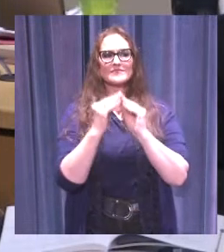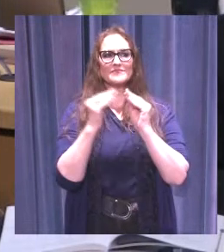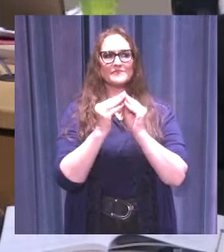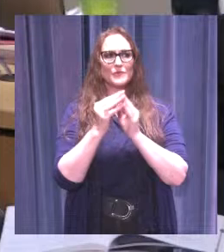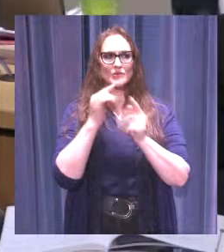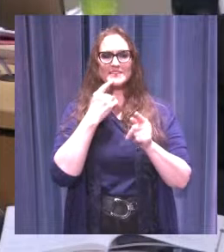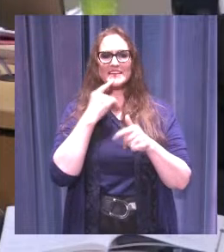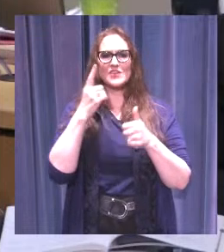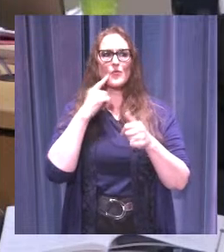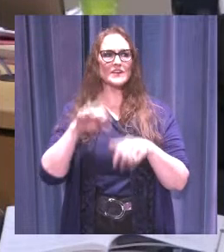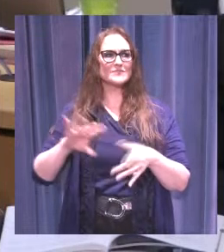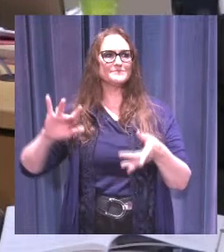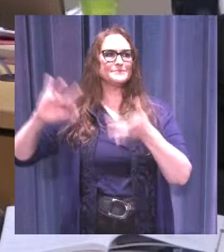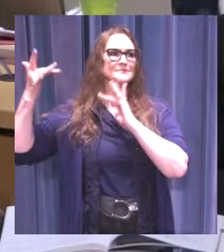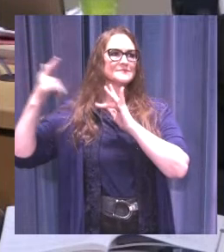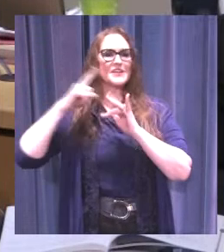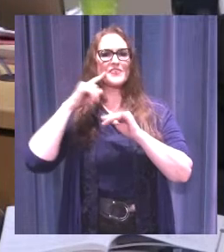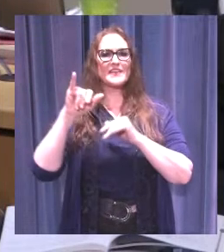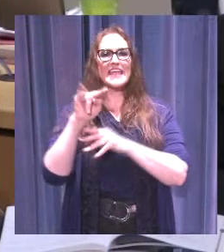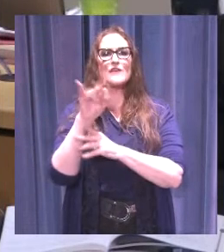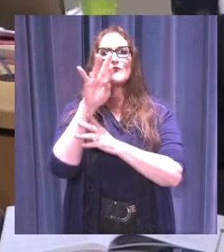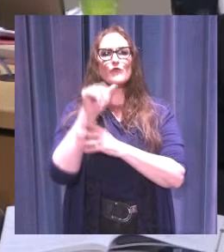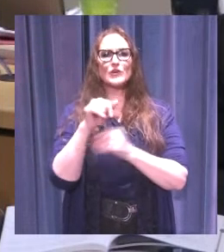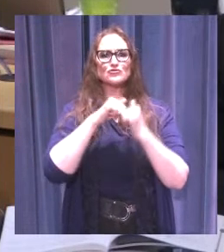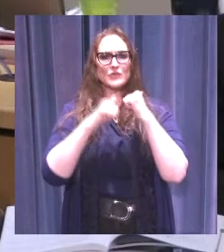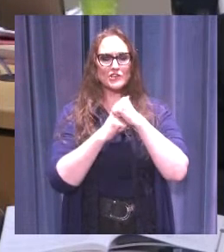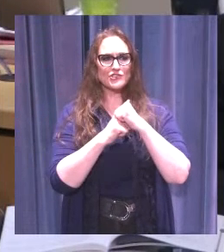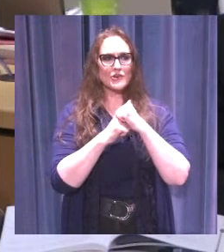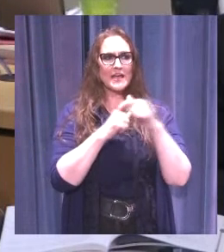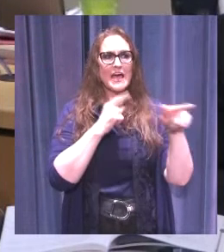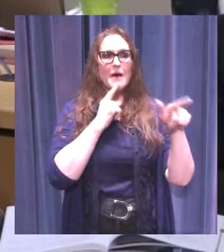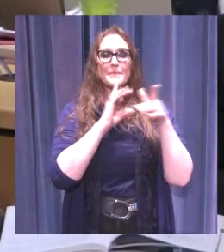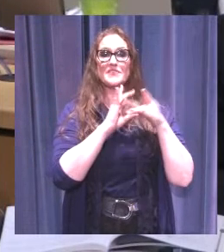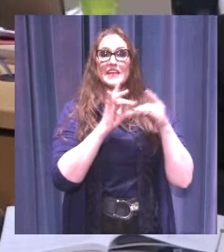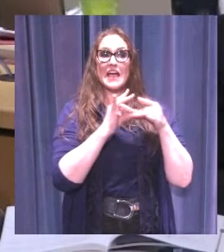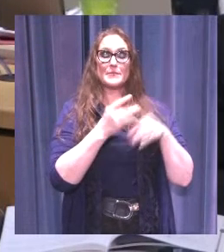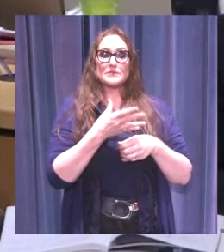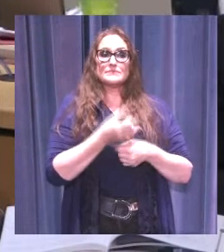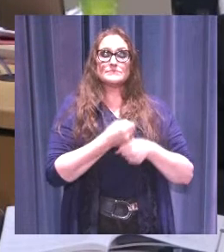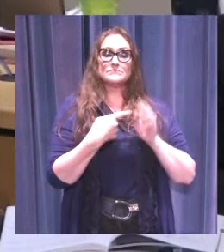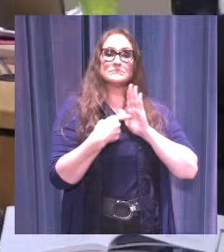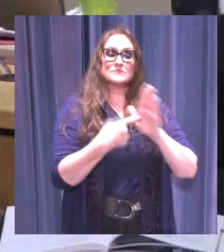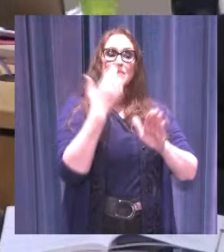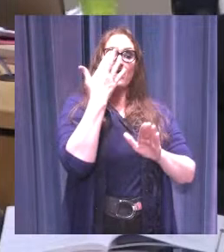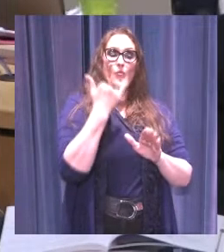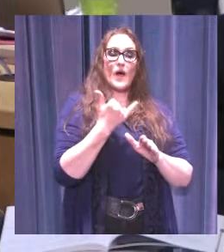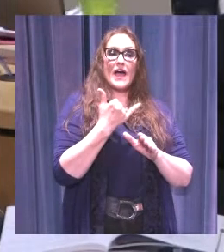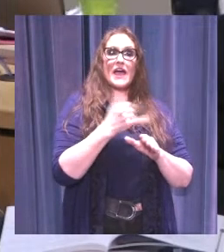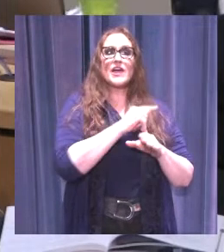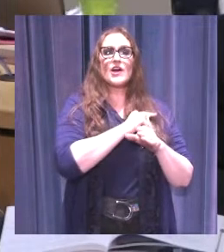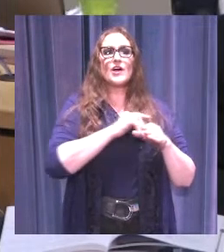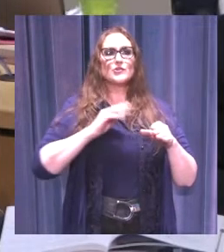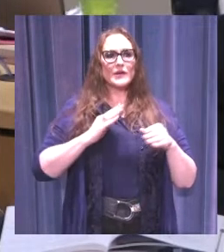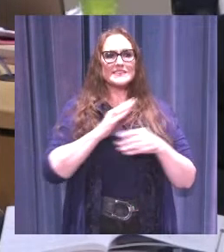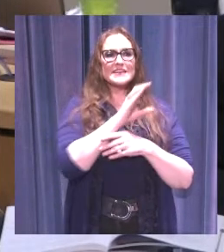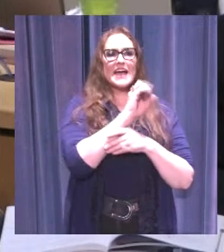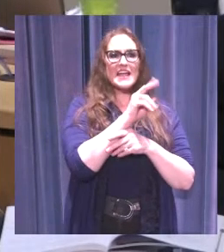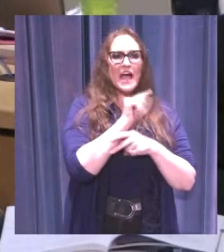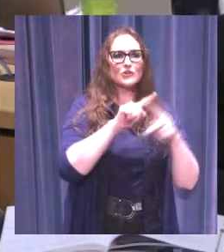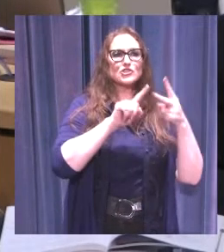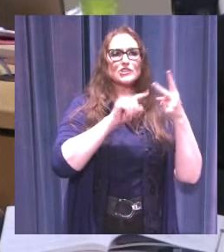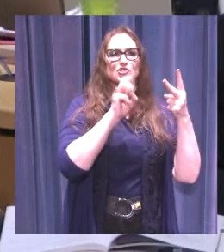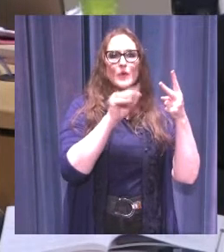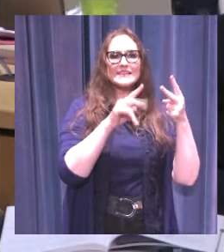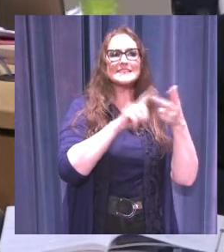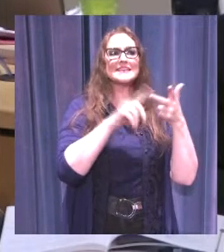to dismantle MCC's infrastructure. These comments succinctly demonstrate why Trustees Couch, Swanson, Wolcott, Everman, and Daly do